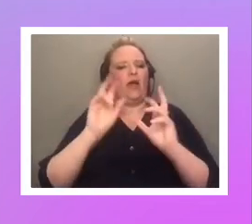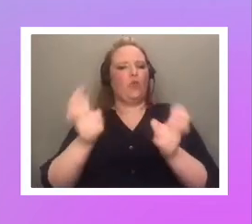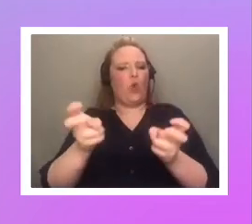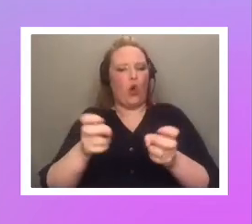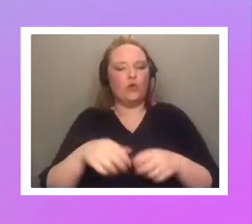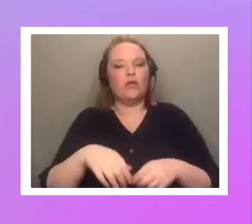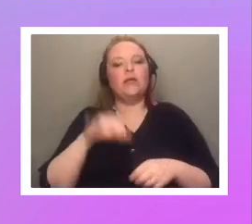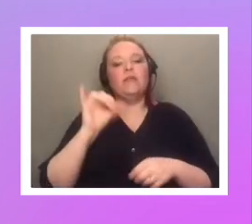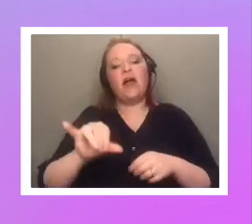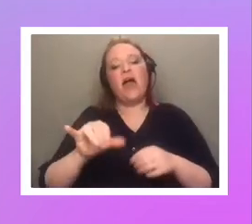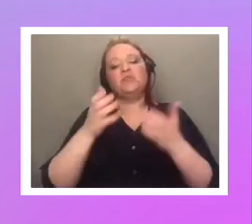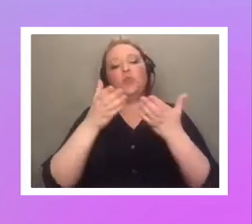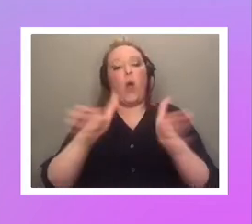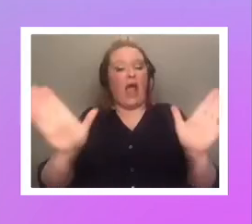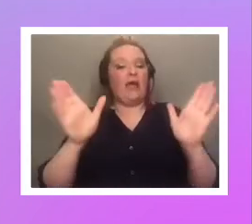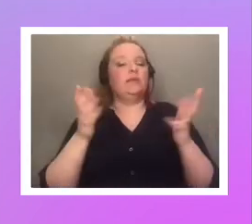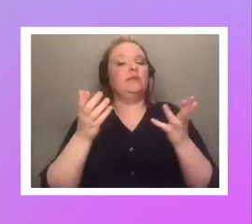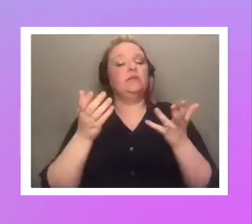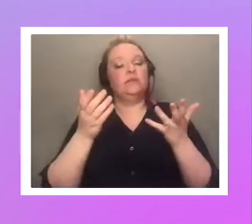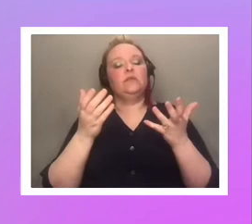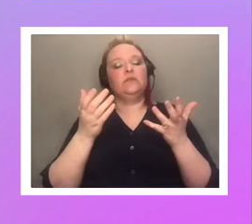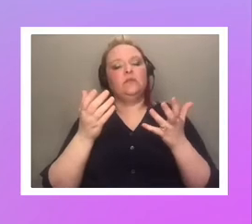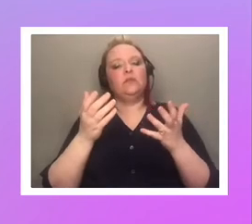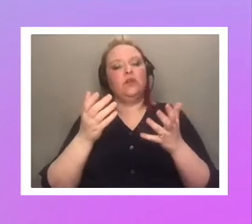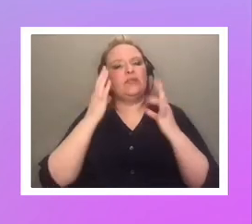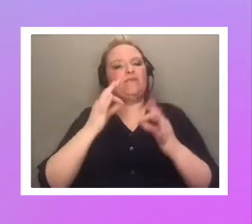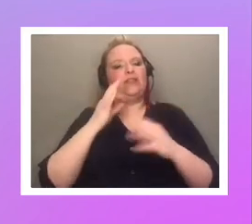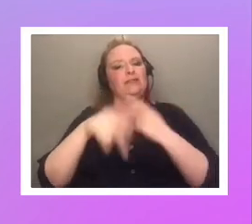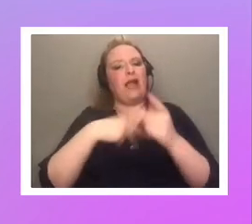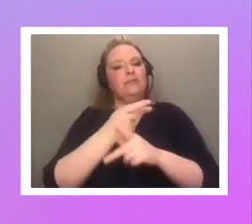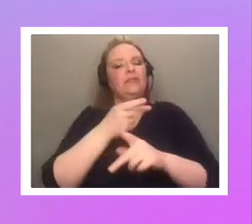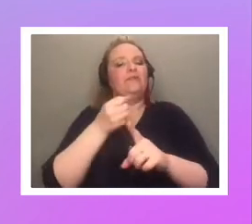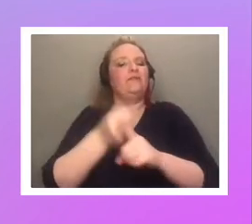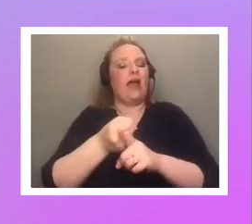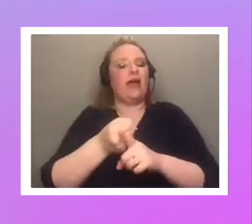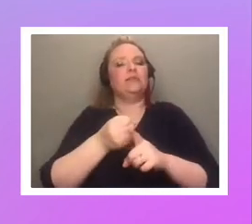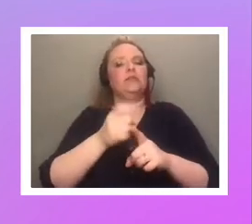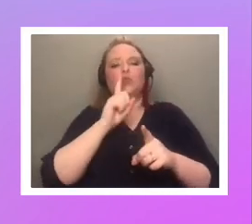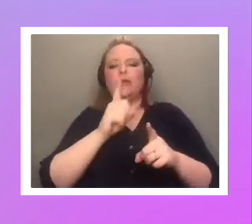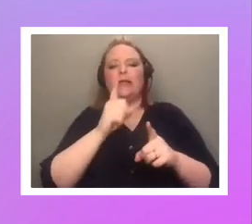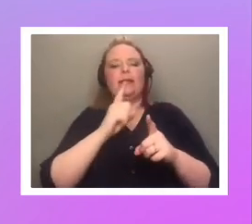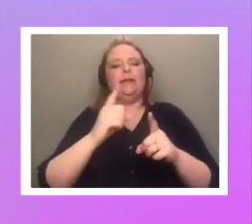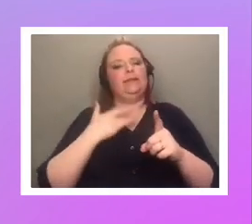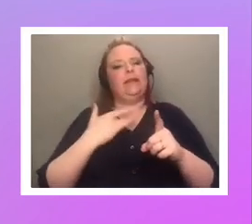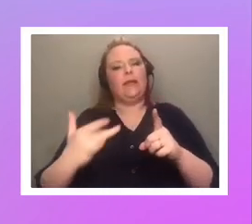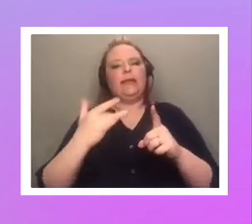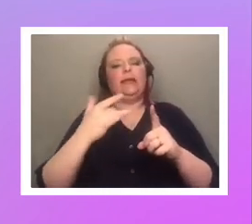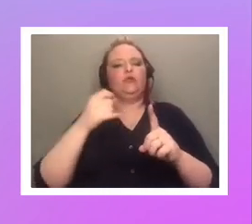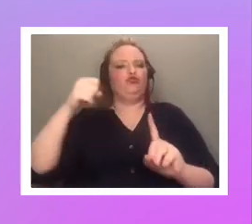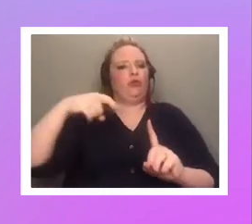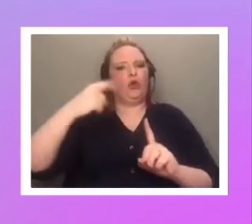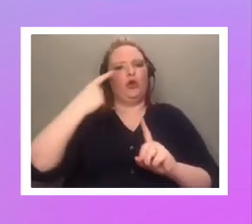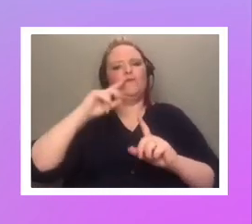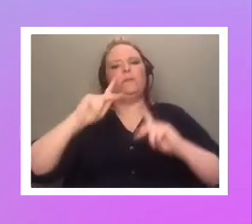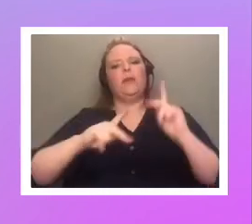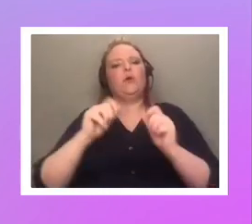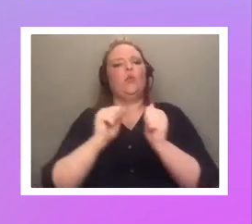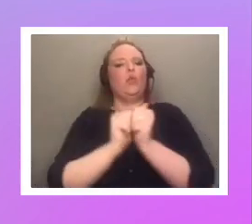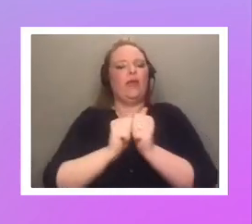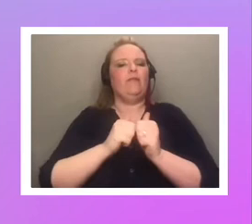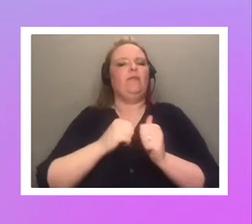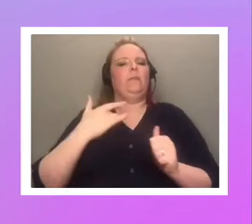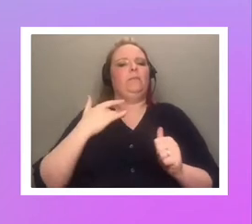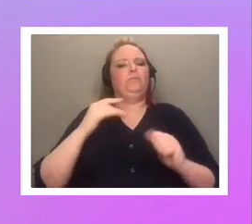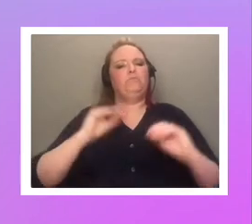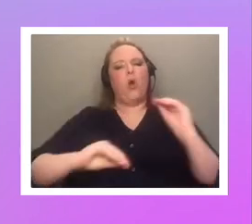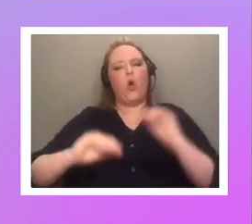And that's a pretty wide net, and there are definitely types of effects that are very commonly triggering for people with motion sensitivities.